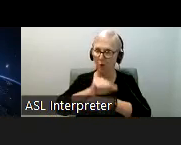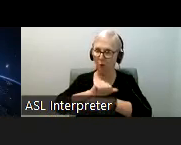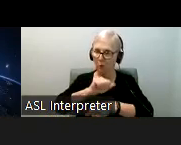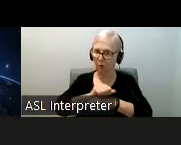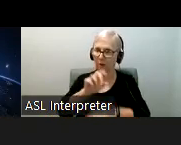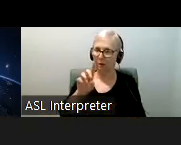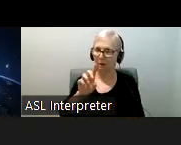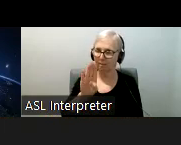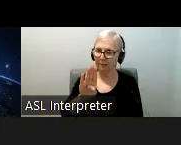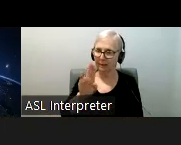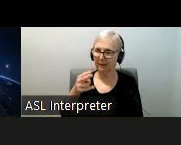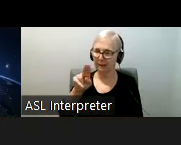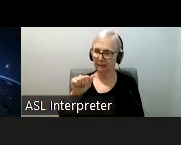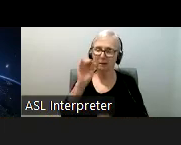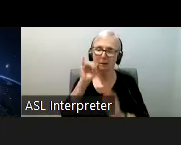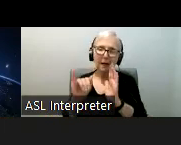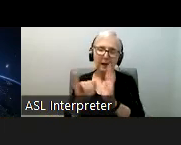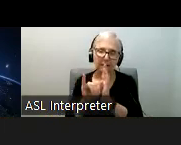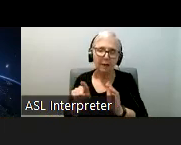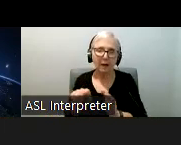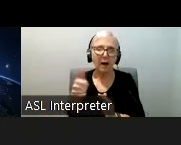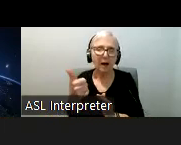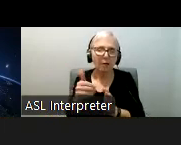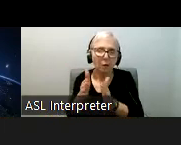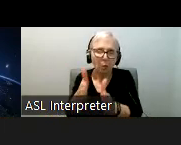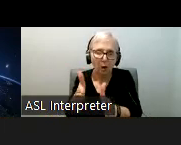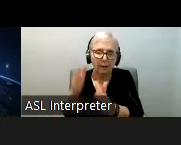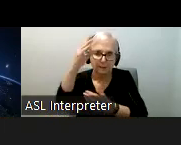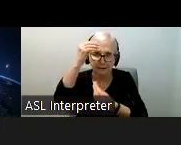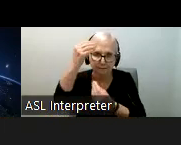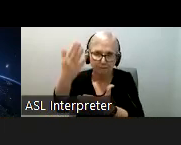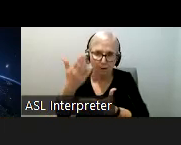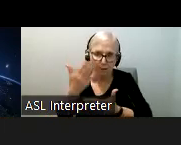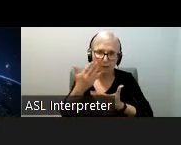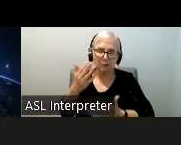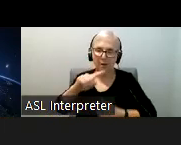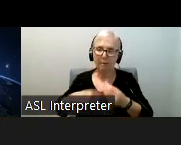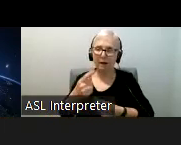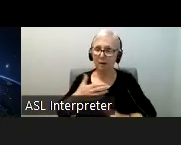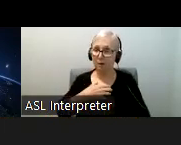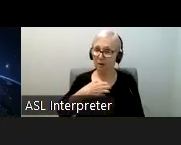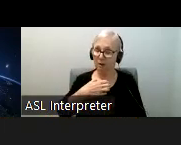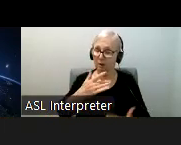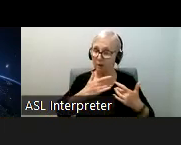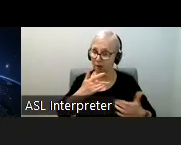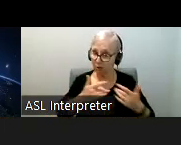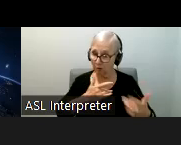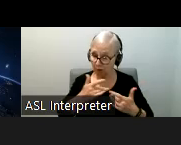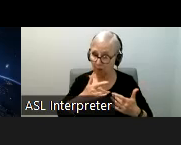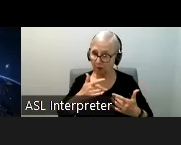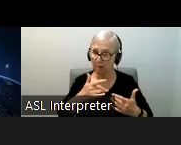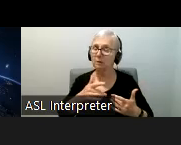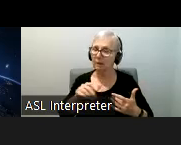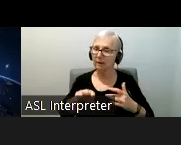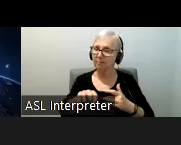to identify the other ways that information about concerns outside of just licensed agencies is